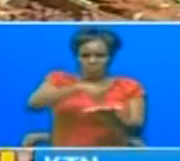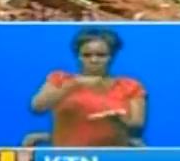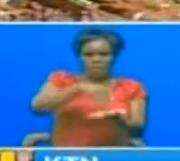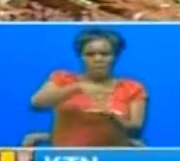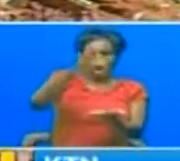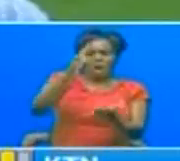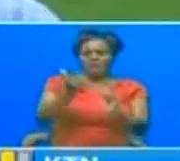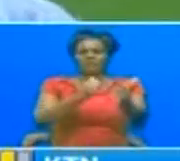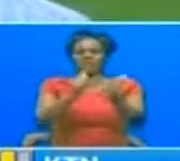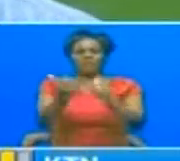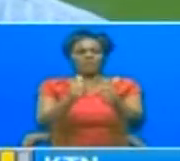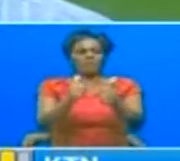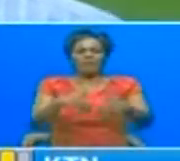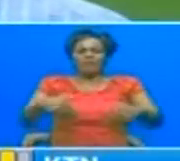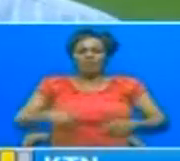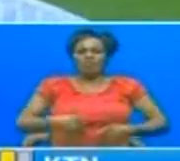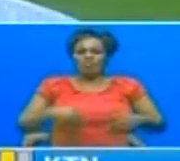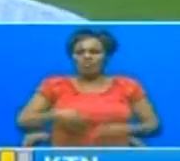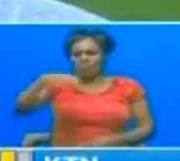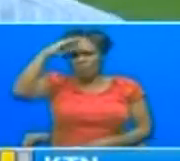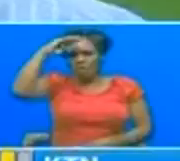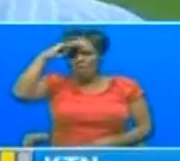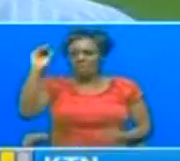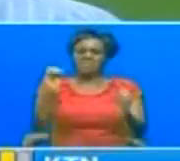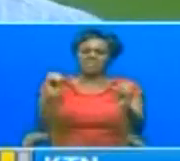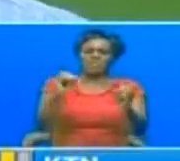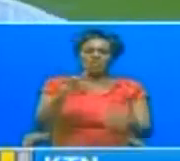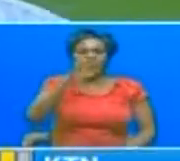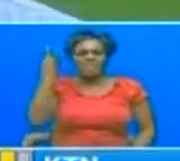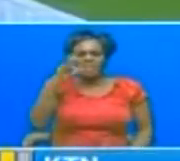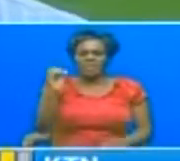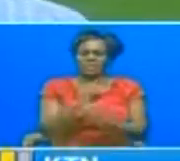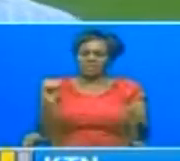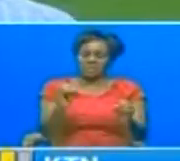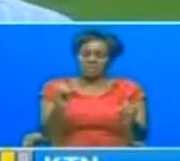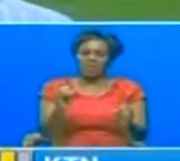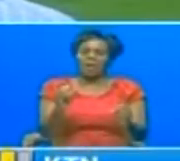in sports. Vijana hawataenda kwa bombe, hawataenda kwa miraa, hata kama wataenda,